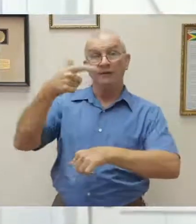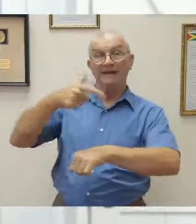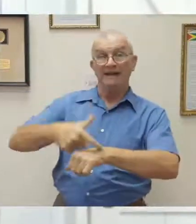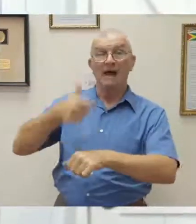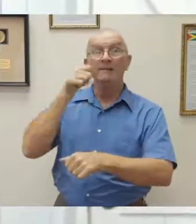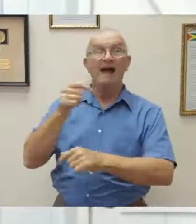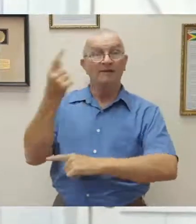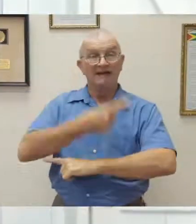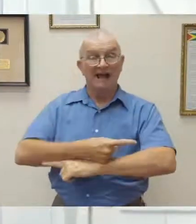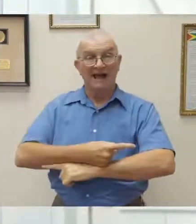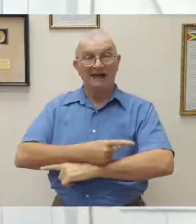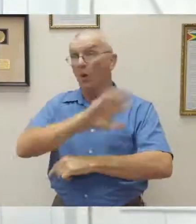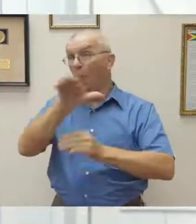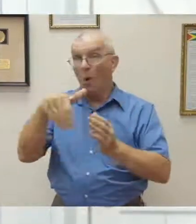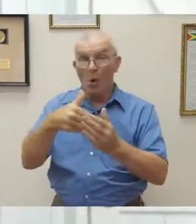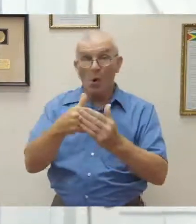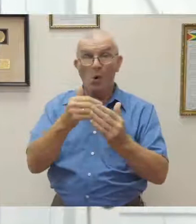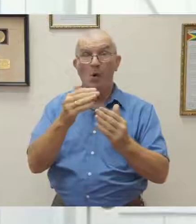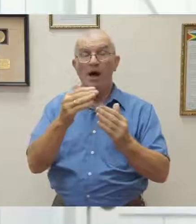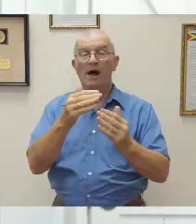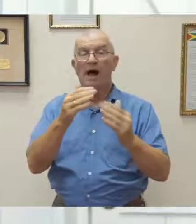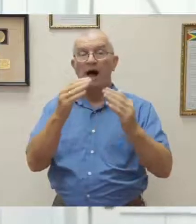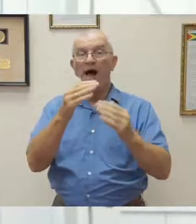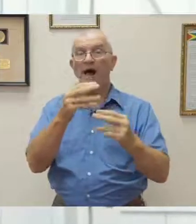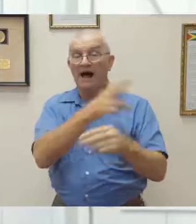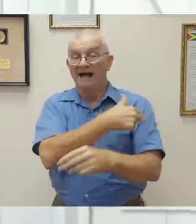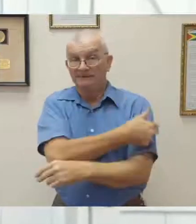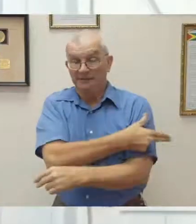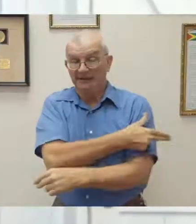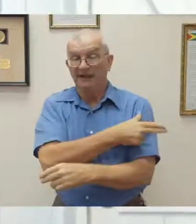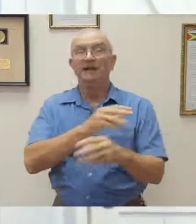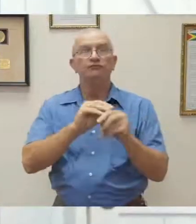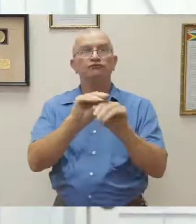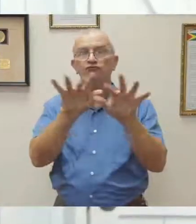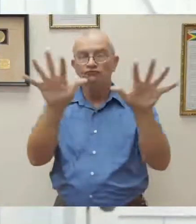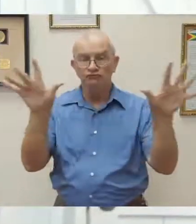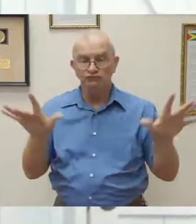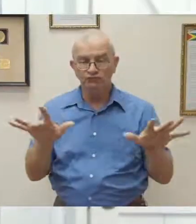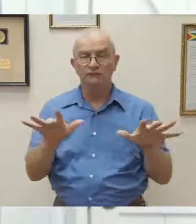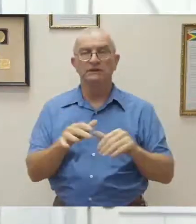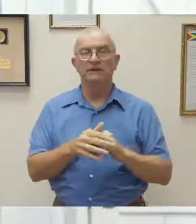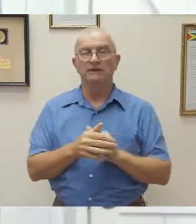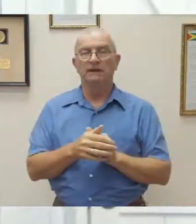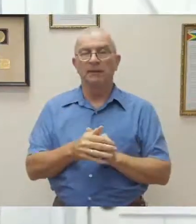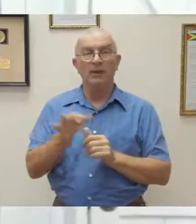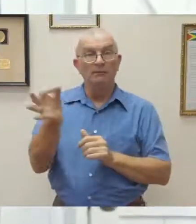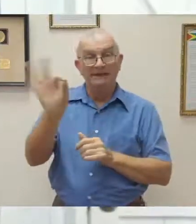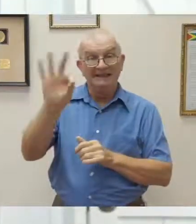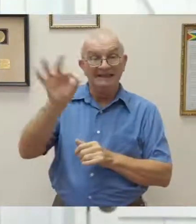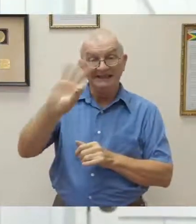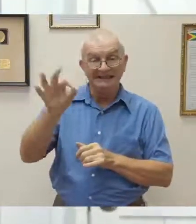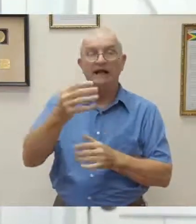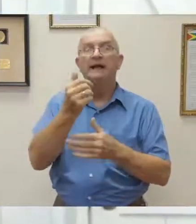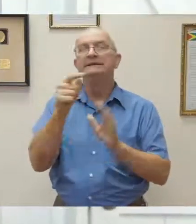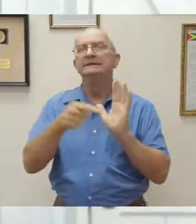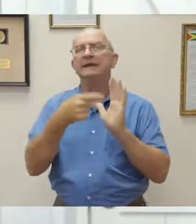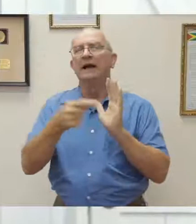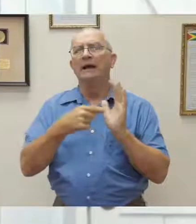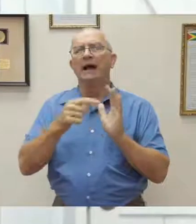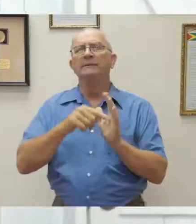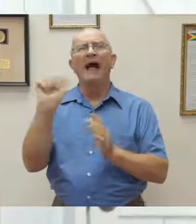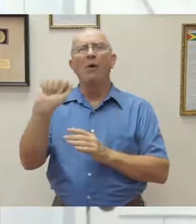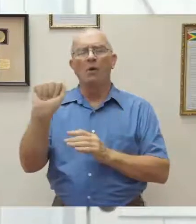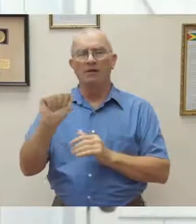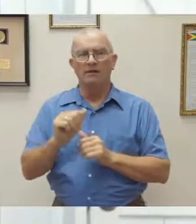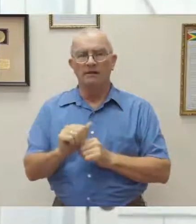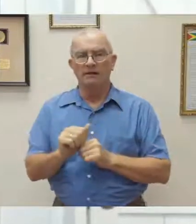day the entire hospital is sprayed with 1 in 10 bleach solution, and sometimes alcohol is used.